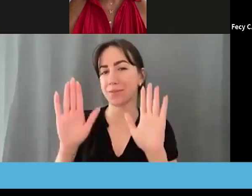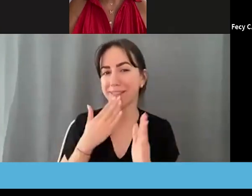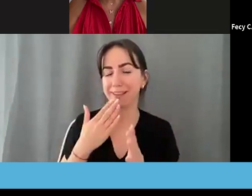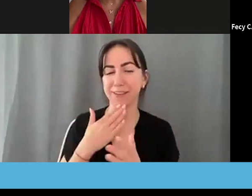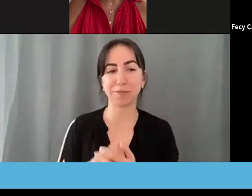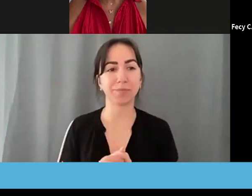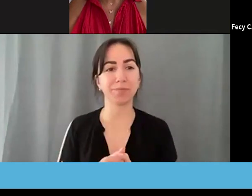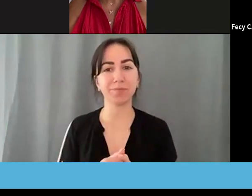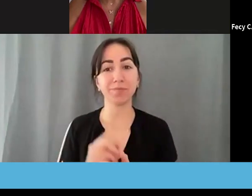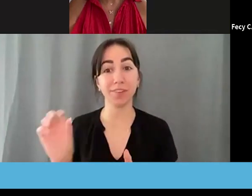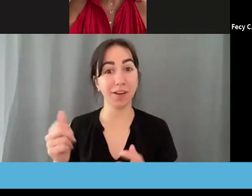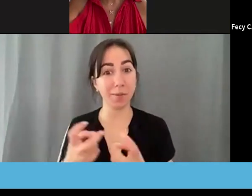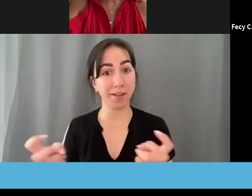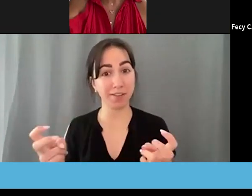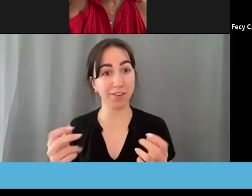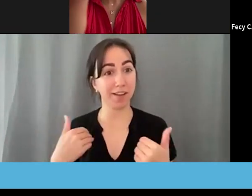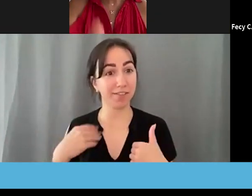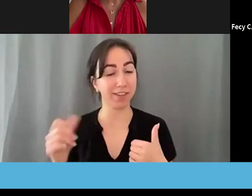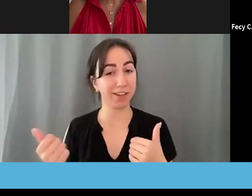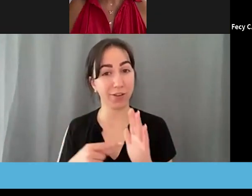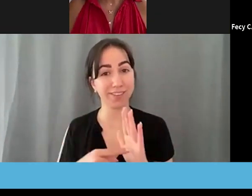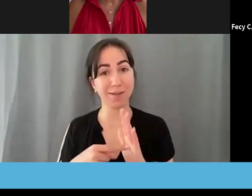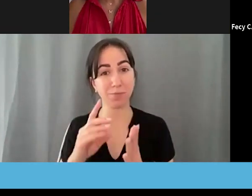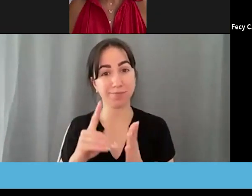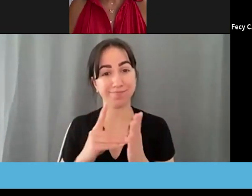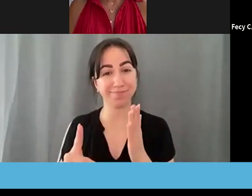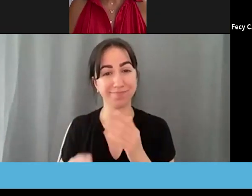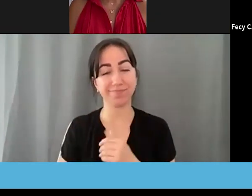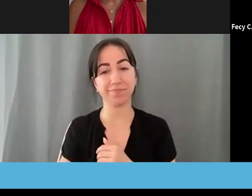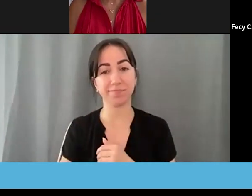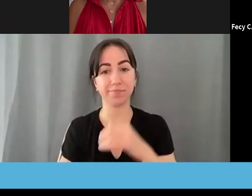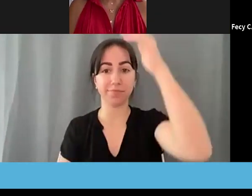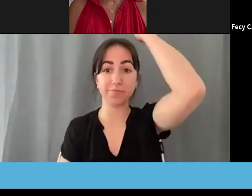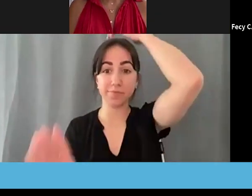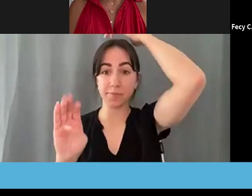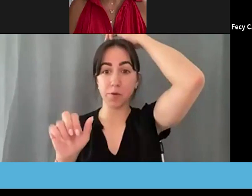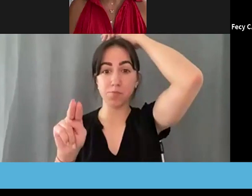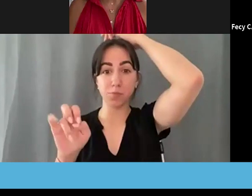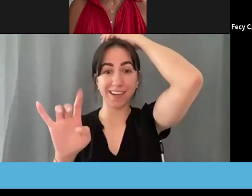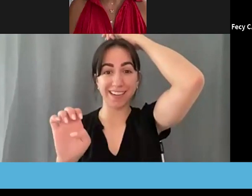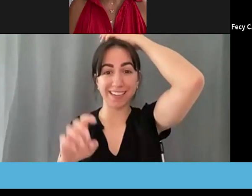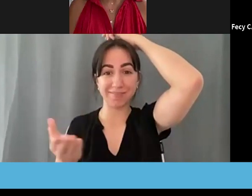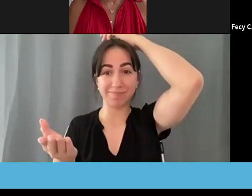This, another panelist have an example of discrimination. Brittnie?